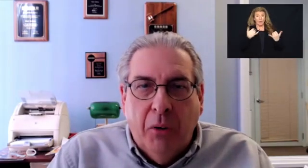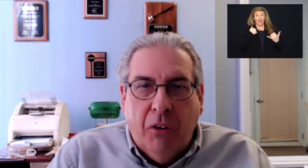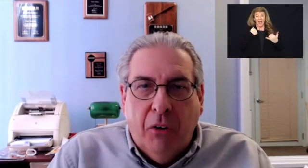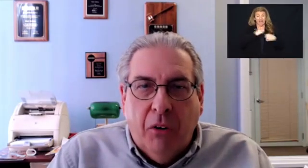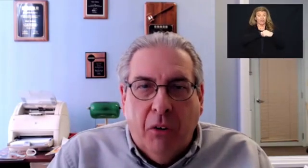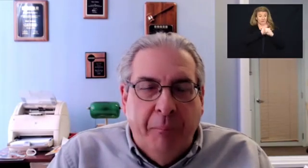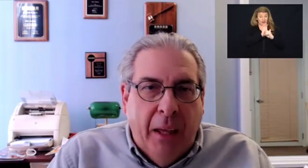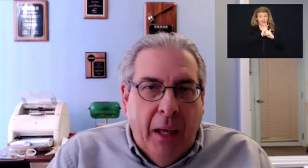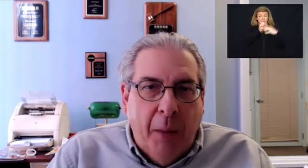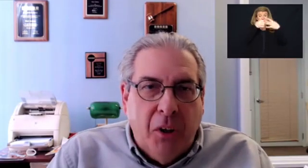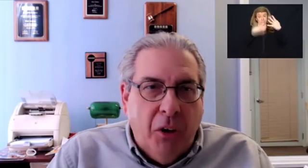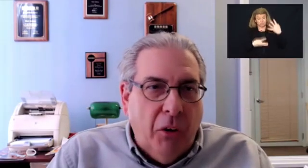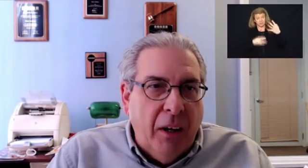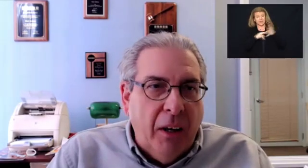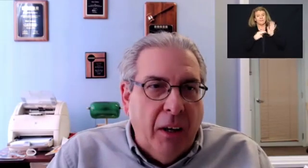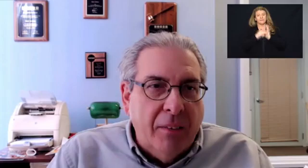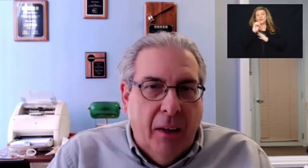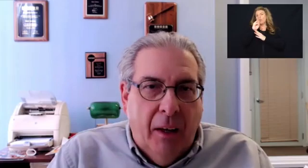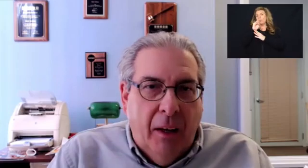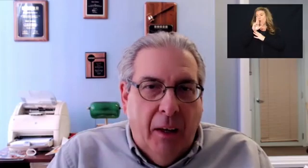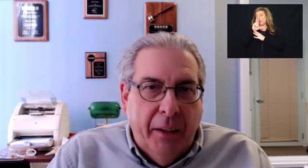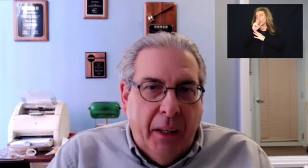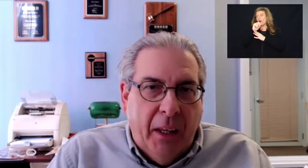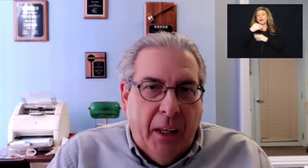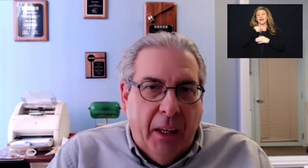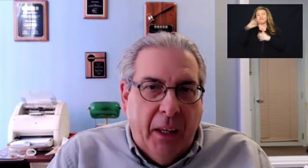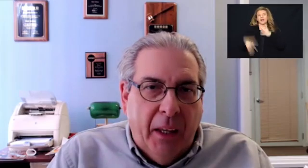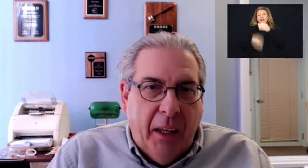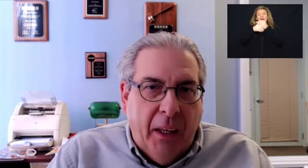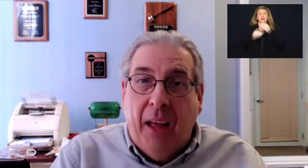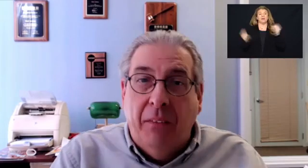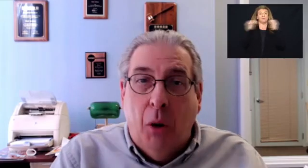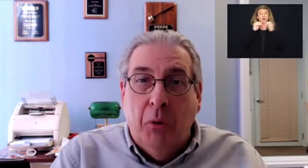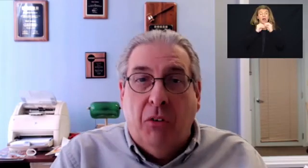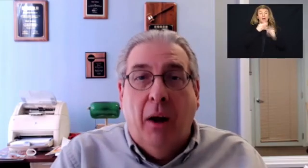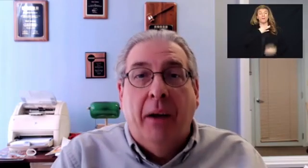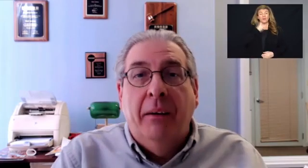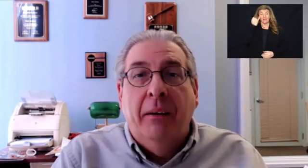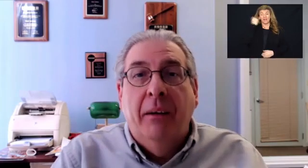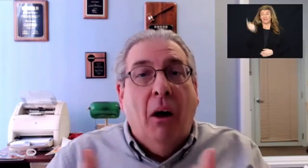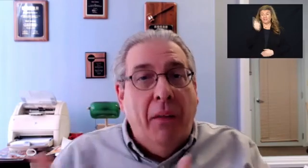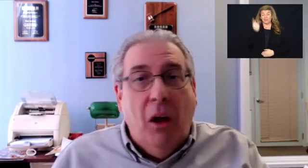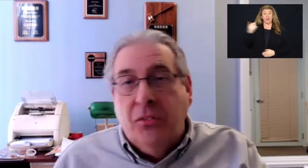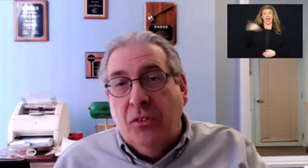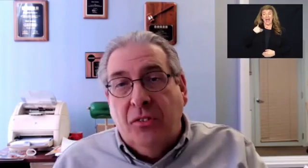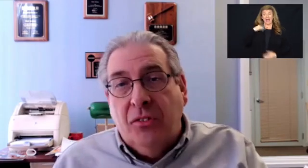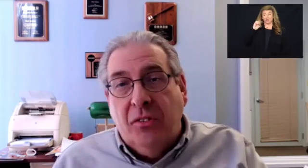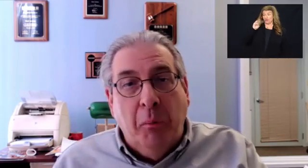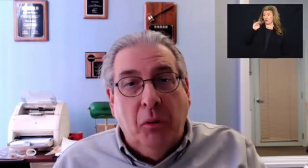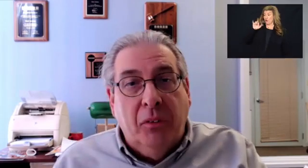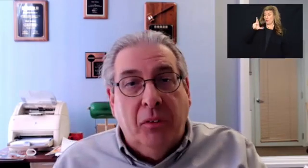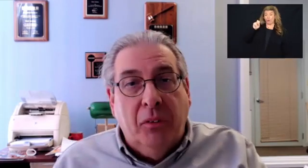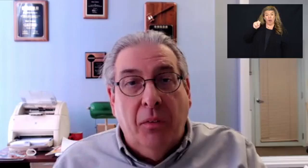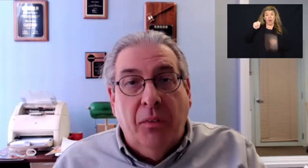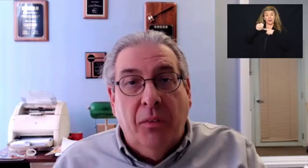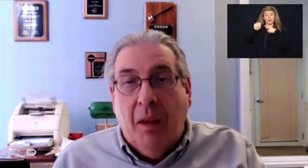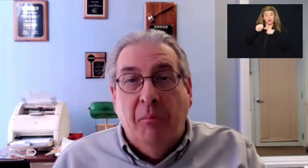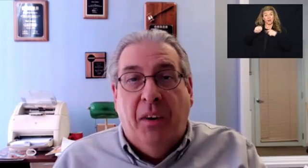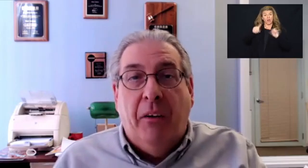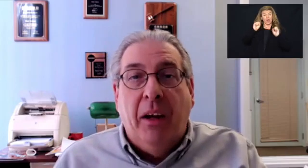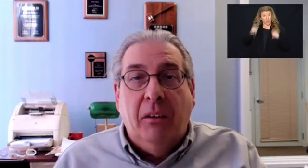the Omicron. I'm curious if someone has had the Omicron, are they also susceptible to